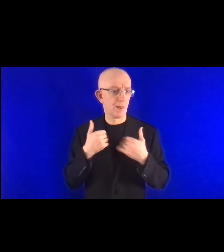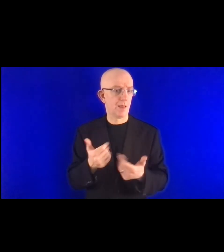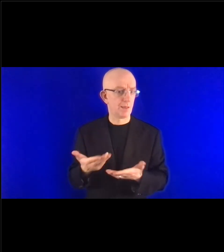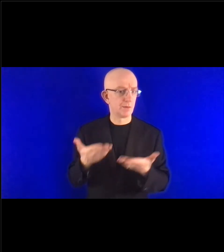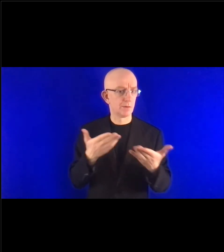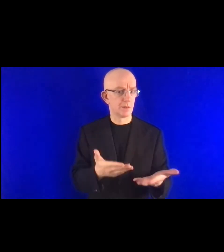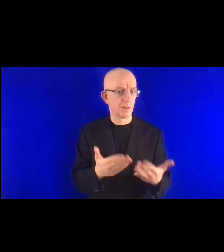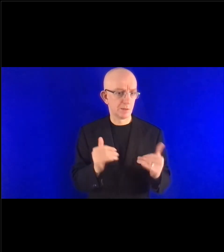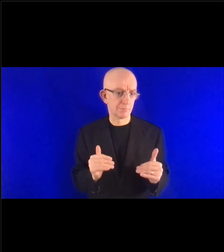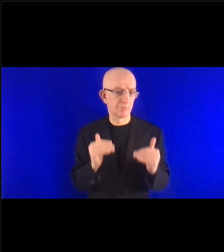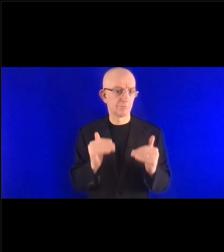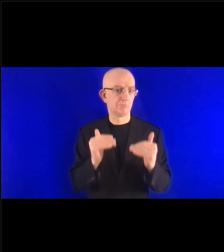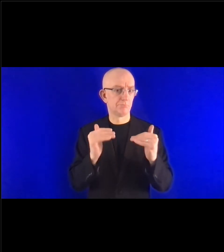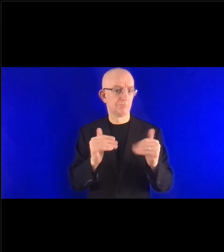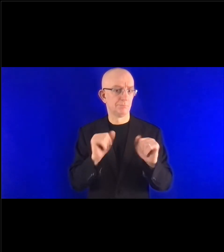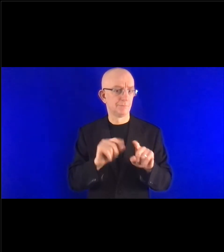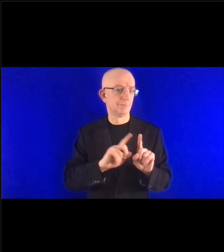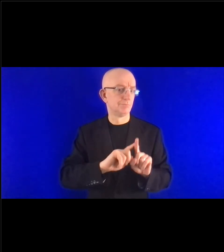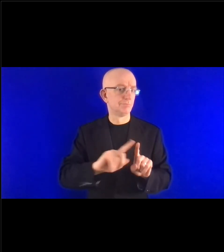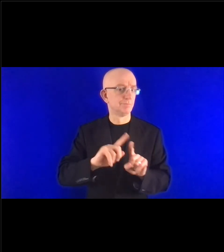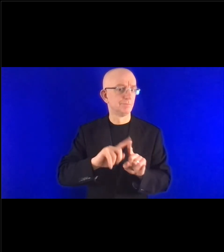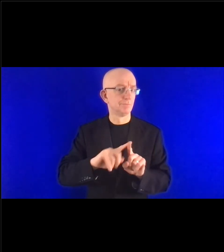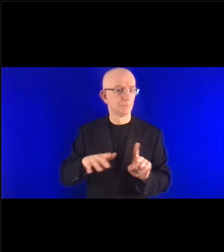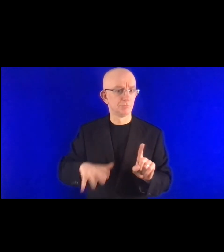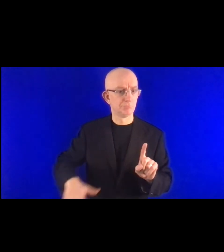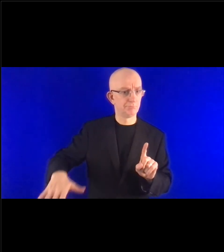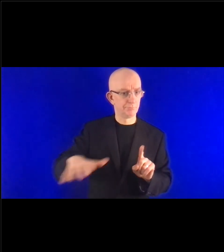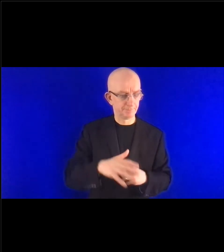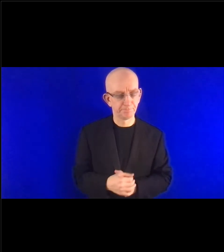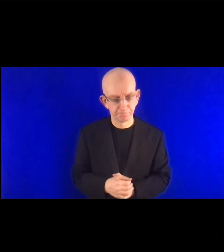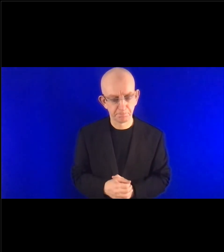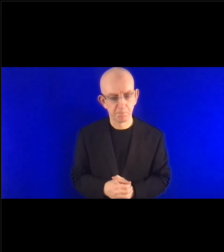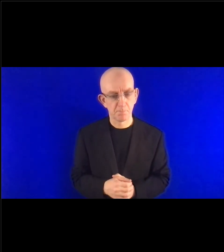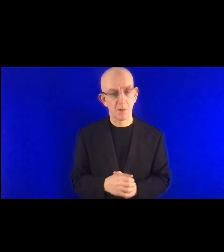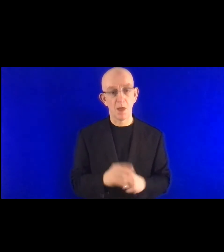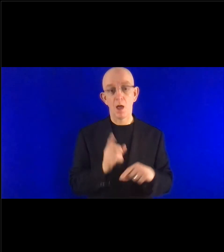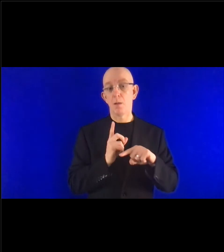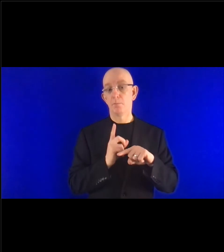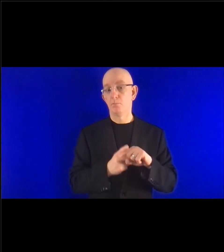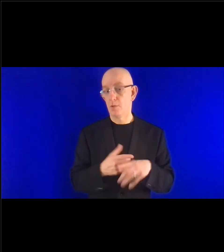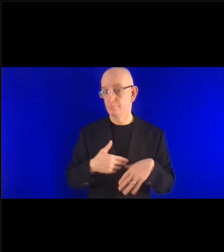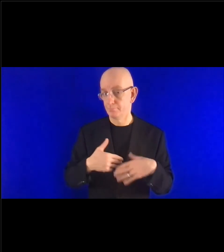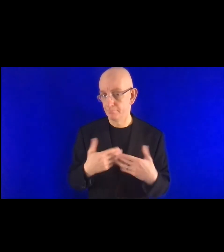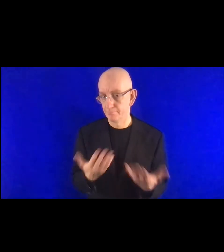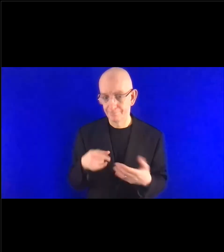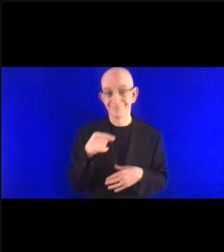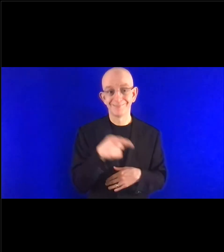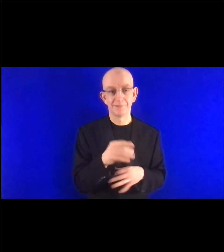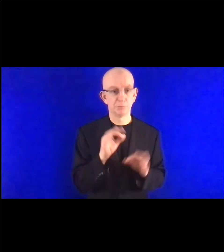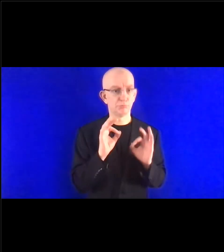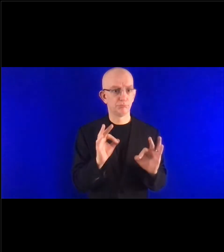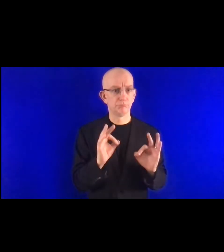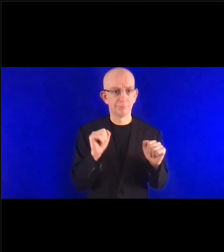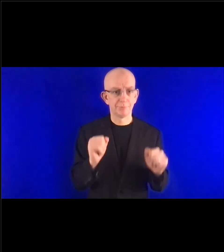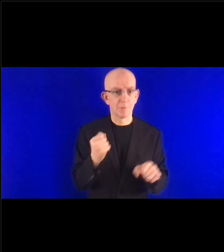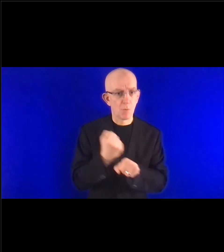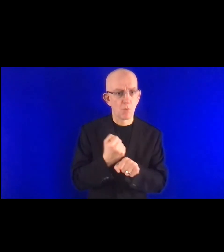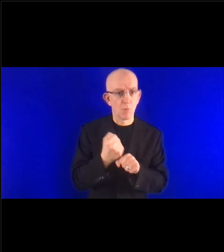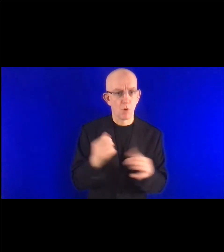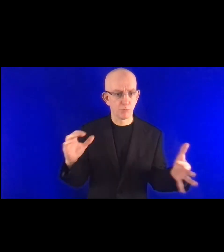work closely with the Uganda Bureau of Statistics to ensure that the 5-year demographic health surveys collect